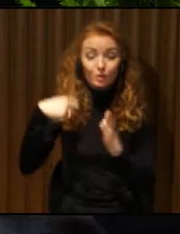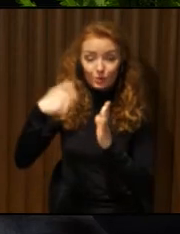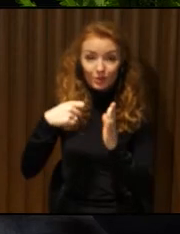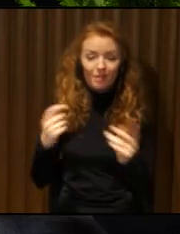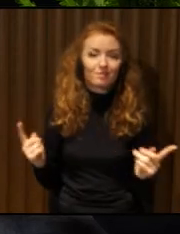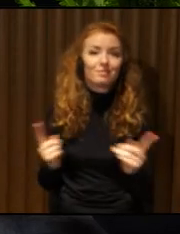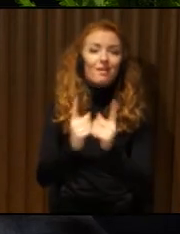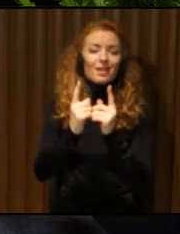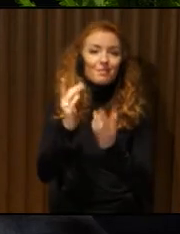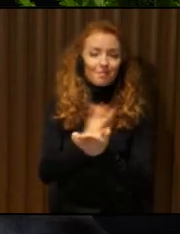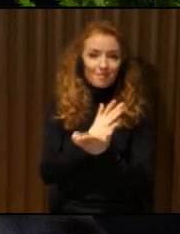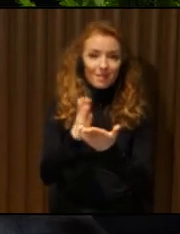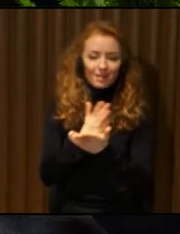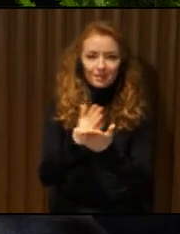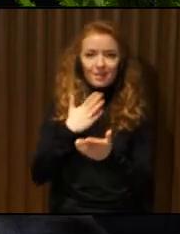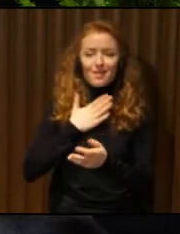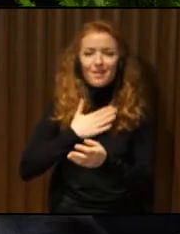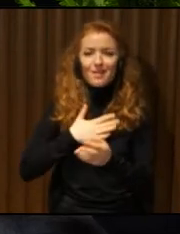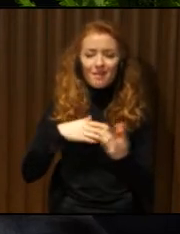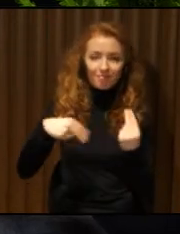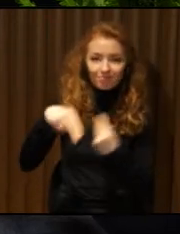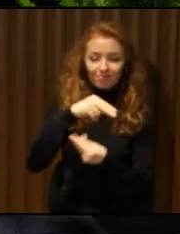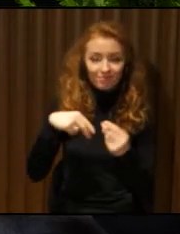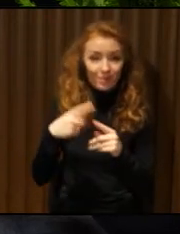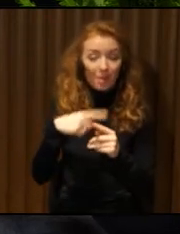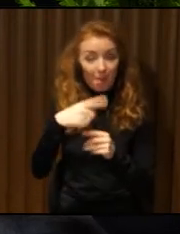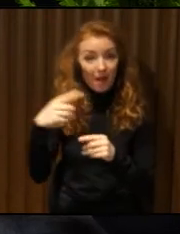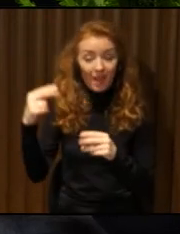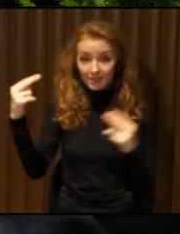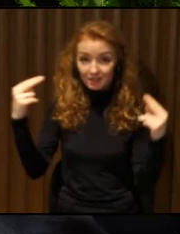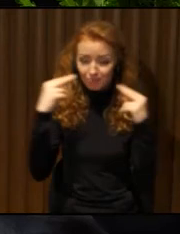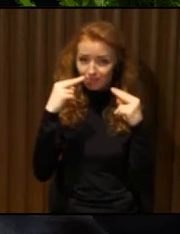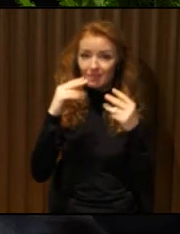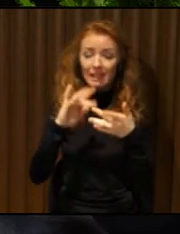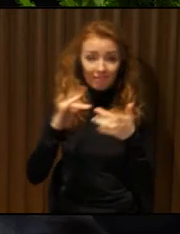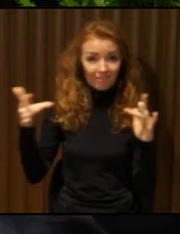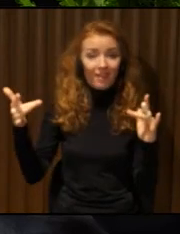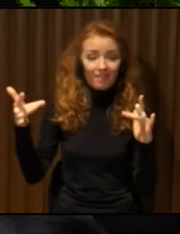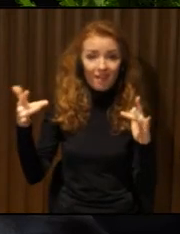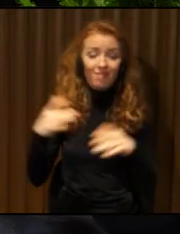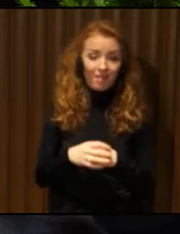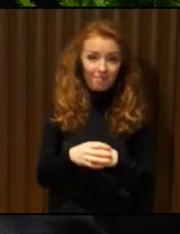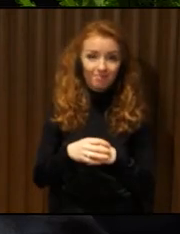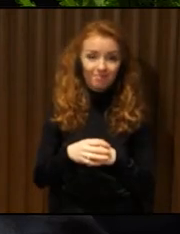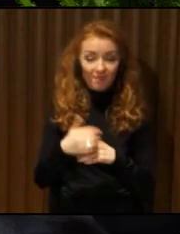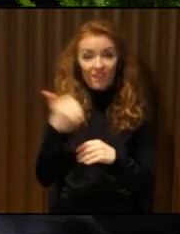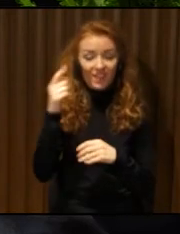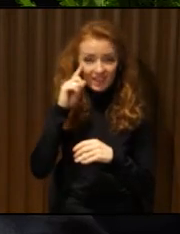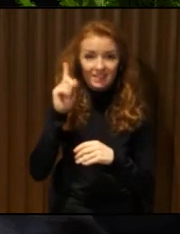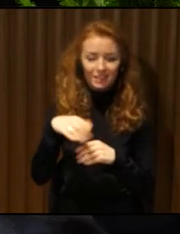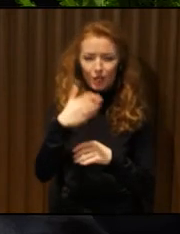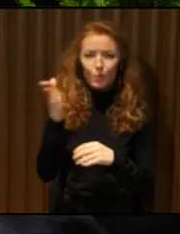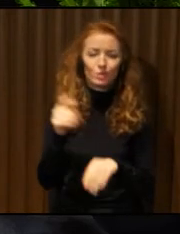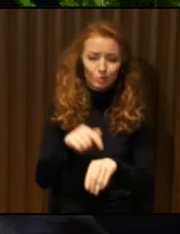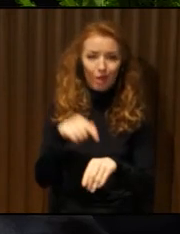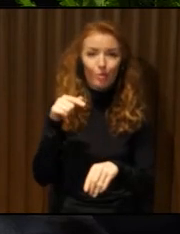meet finally. All the rest of our viewers actually are online, so they know your reality very well. So